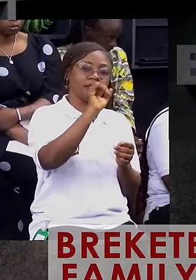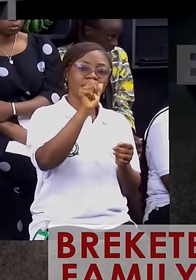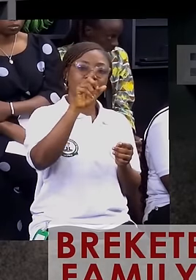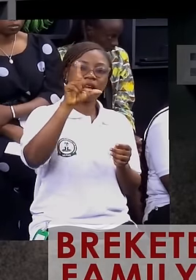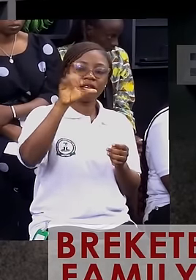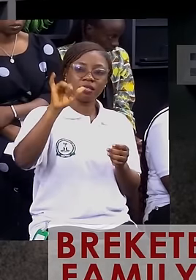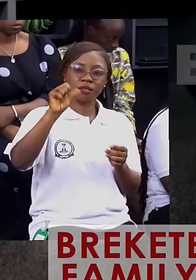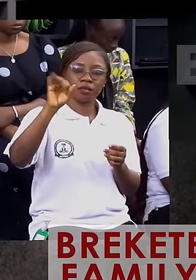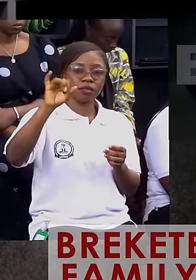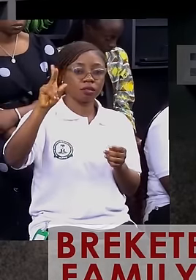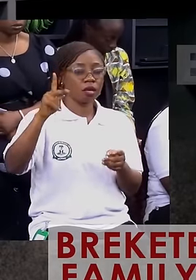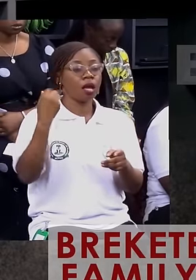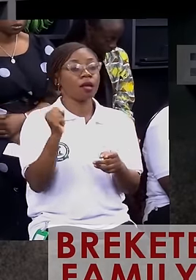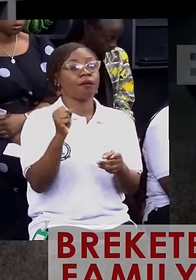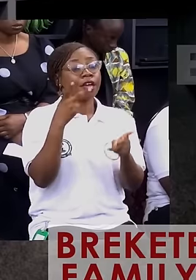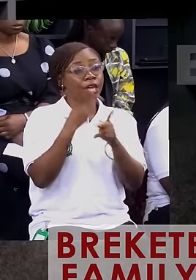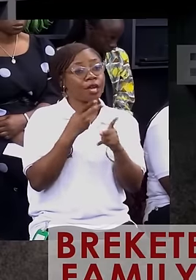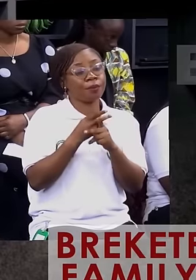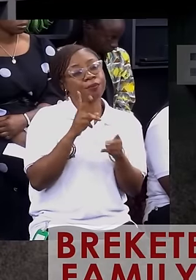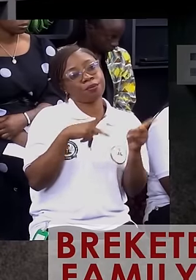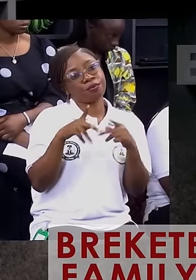it is one of the life-saving